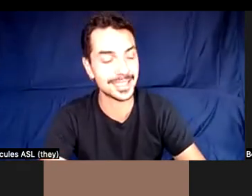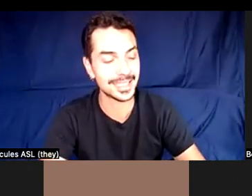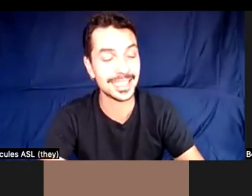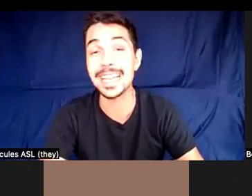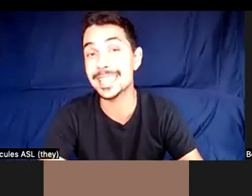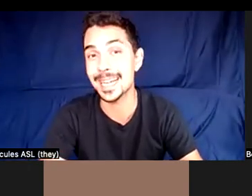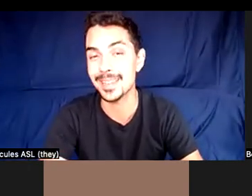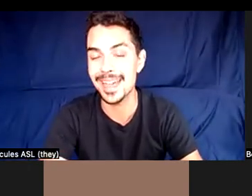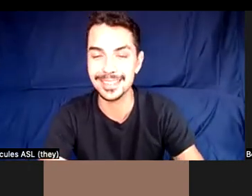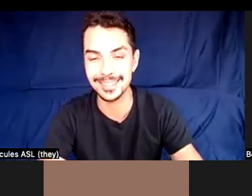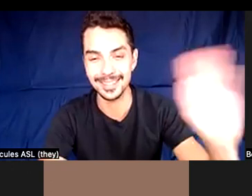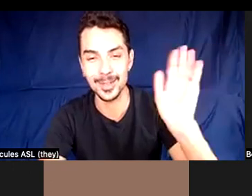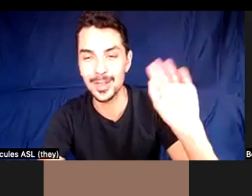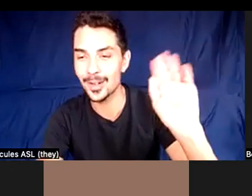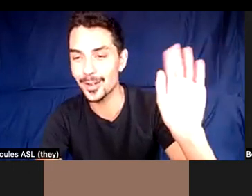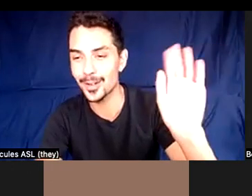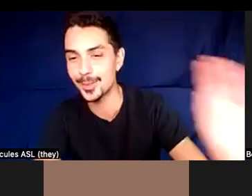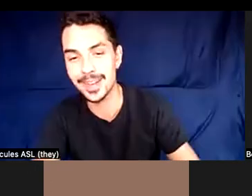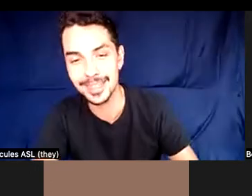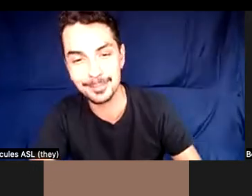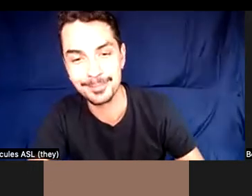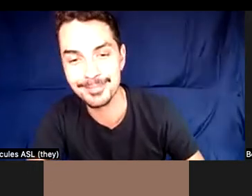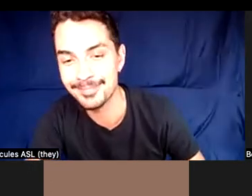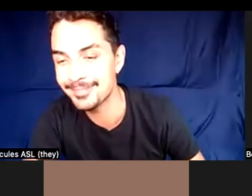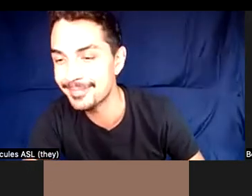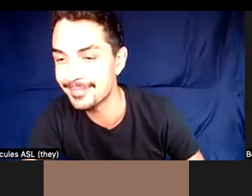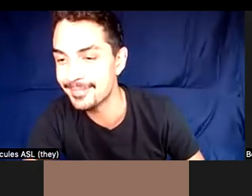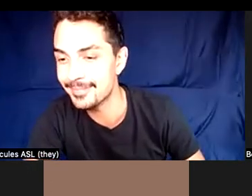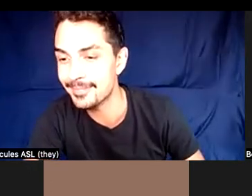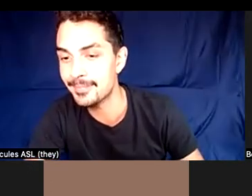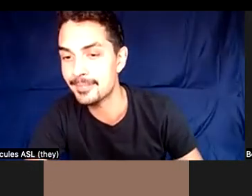you the next time, yeah. Hui ho, bye.